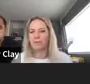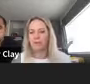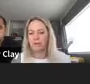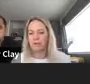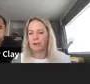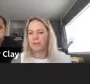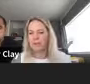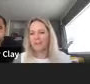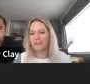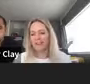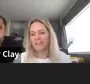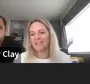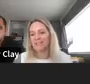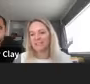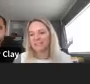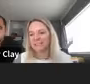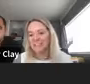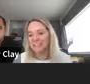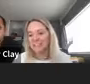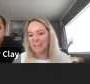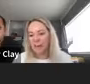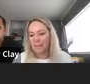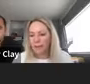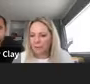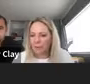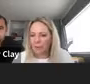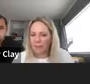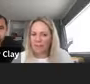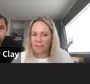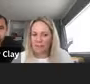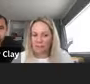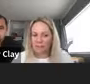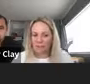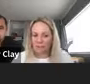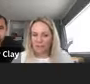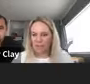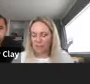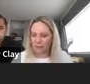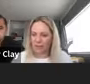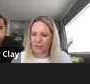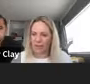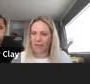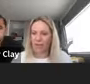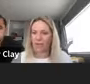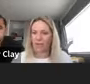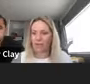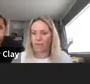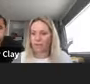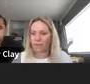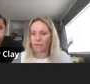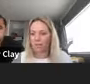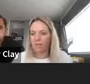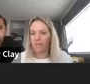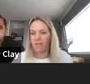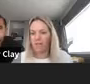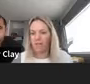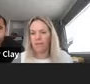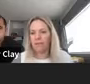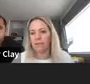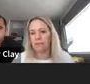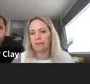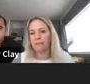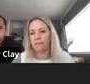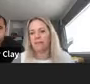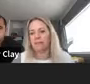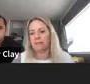beautiful swimming pool toilet I've seen. But in Auckland, a city of, I don't even know, is it 1.5 million now?